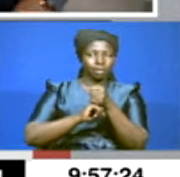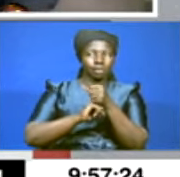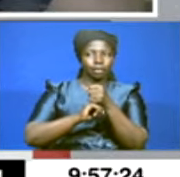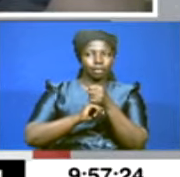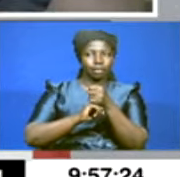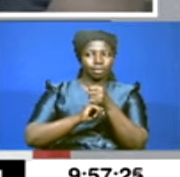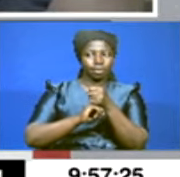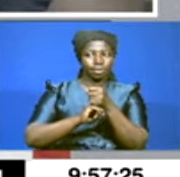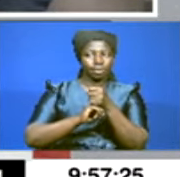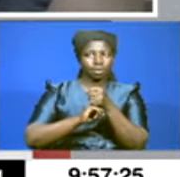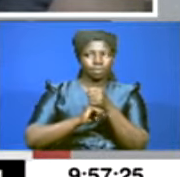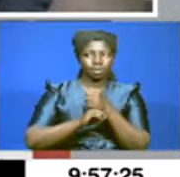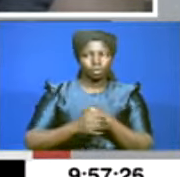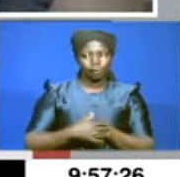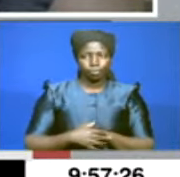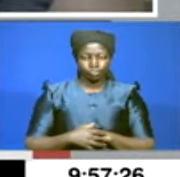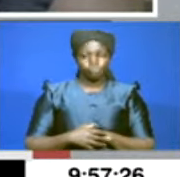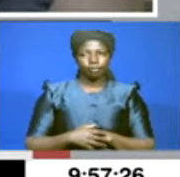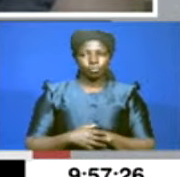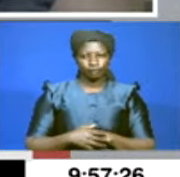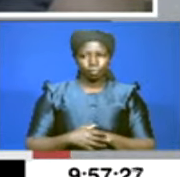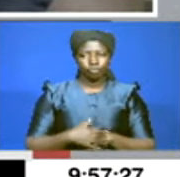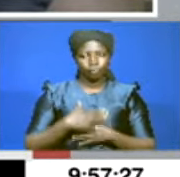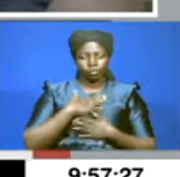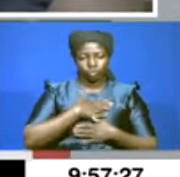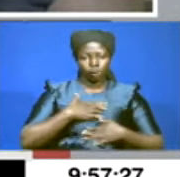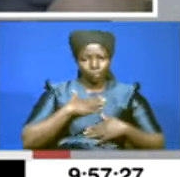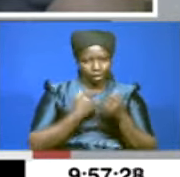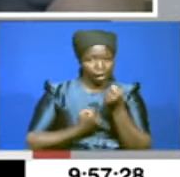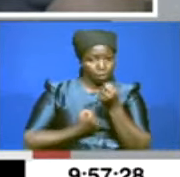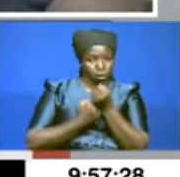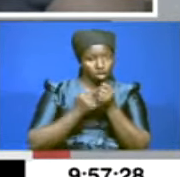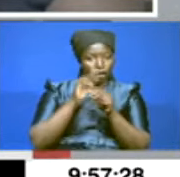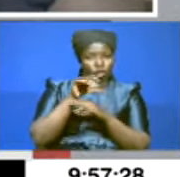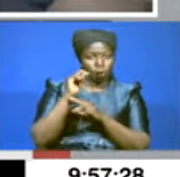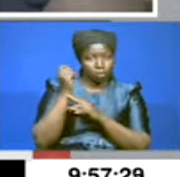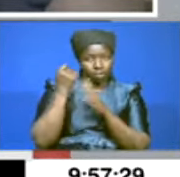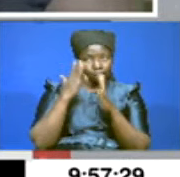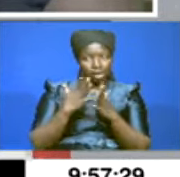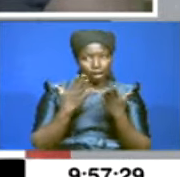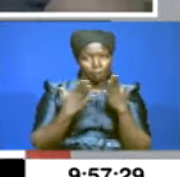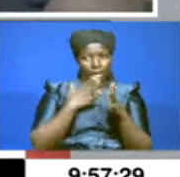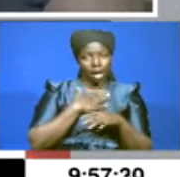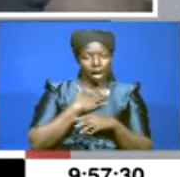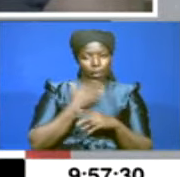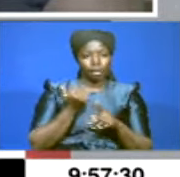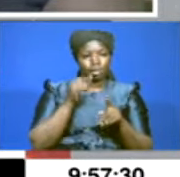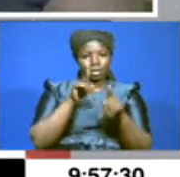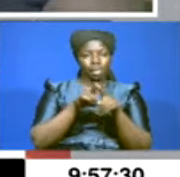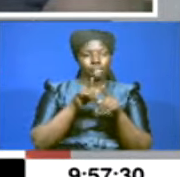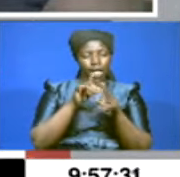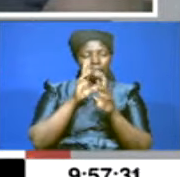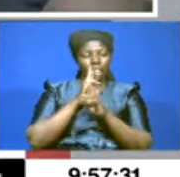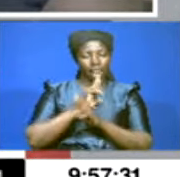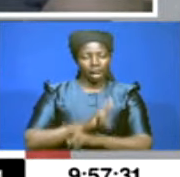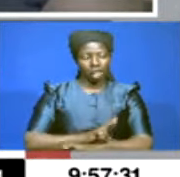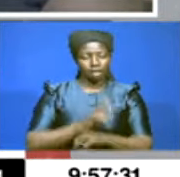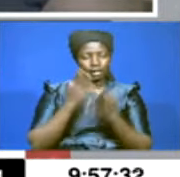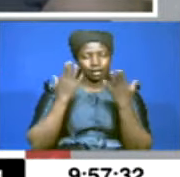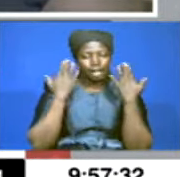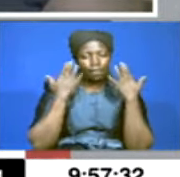we appreciate the support from Kenyans, and may our sister rest in eternal peace, that is her